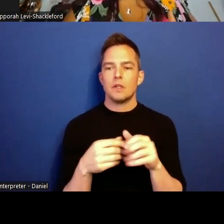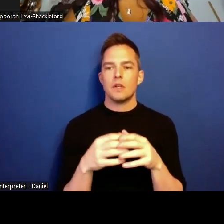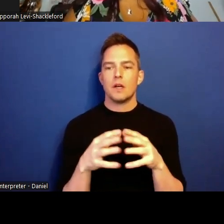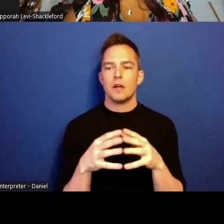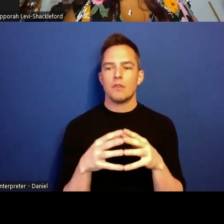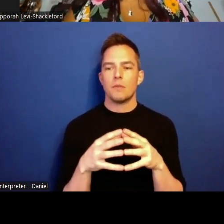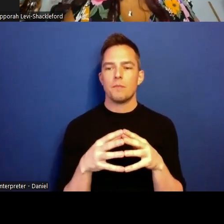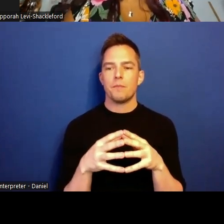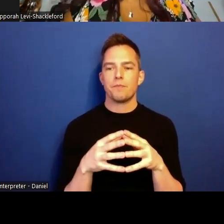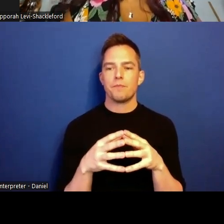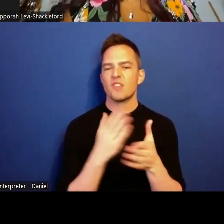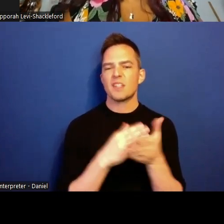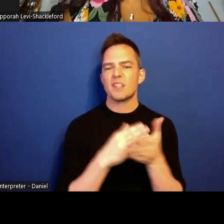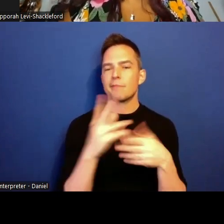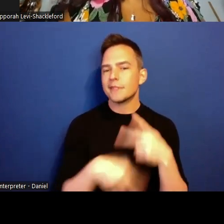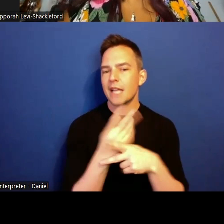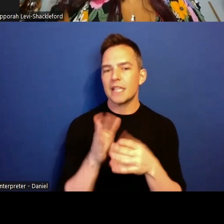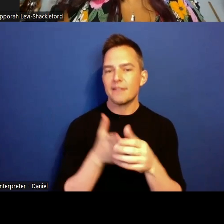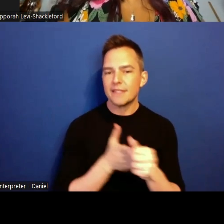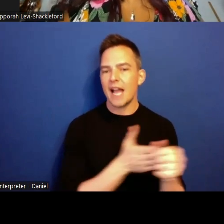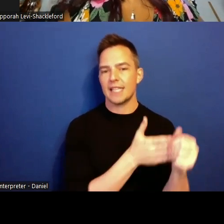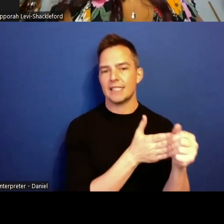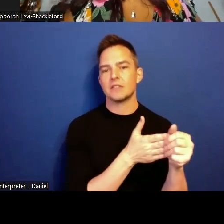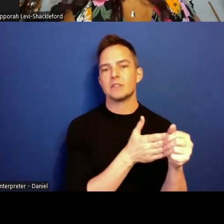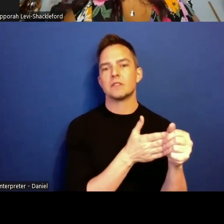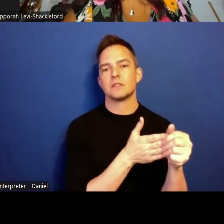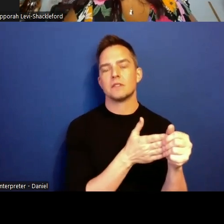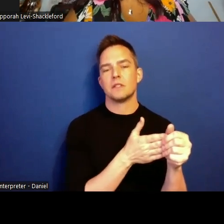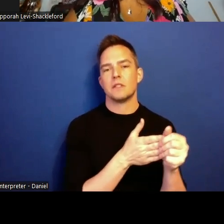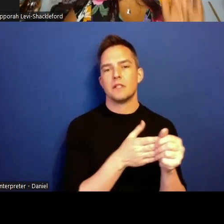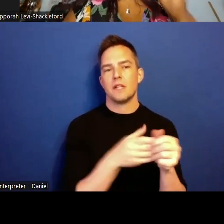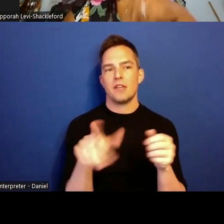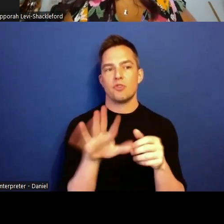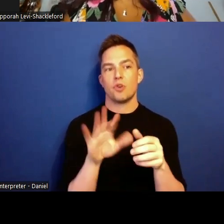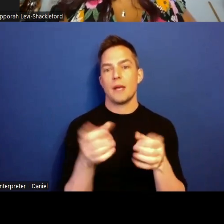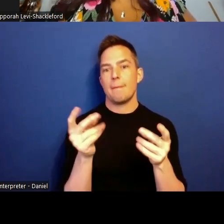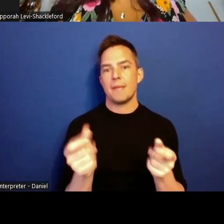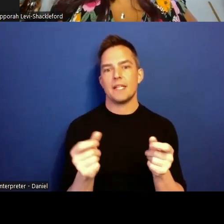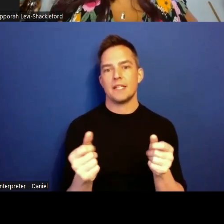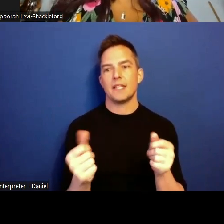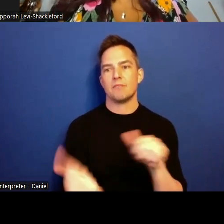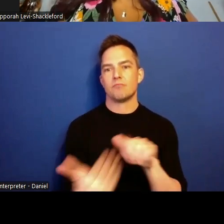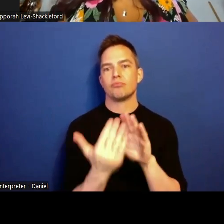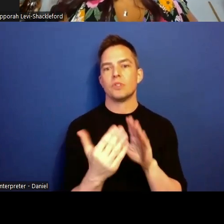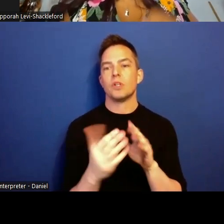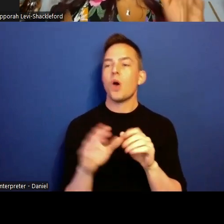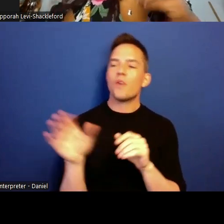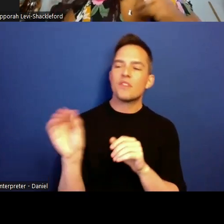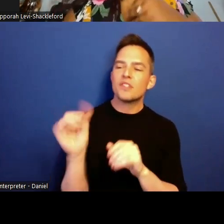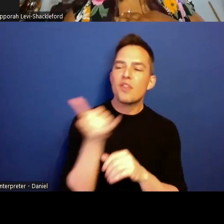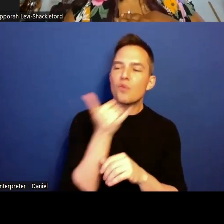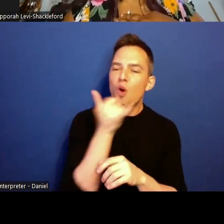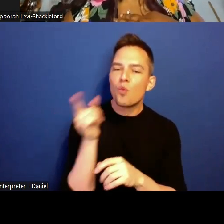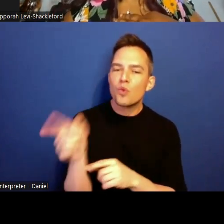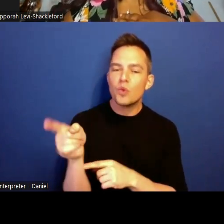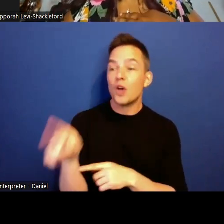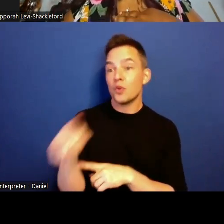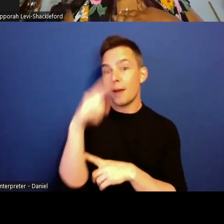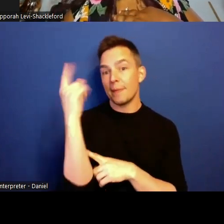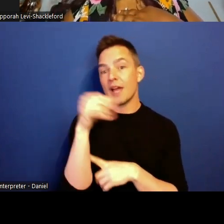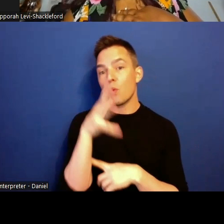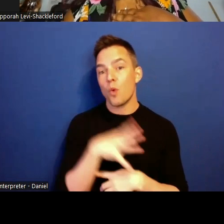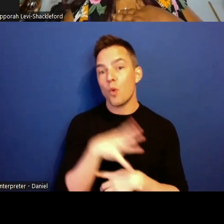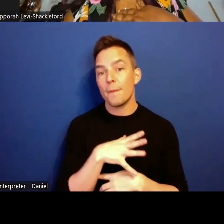just some kind of guidance and to share what's going on. And you're immediately met with, there's nothing wrong with you. You're a Black